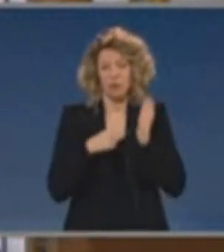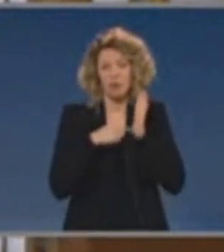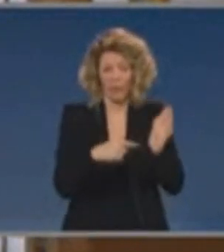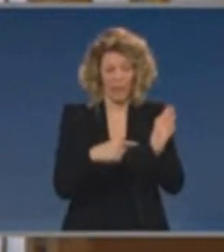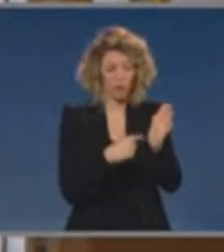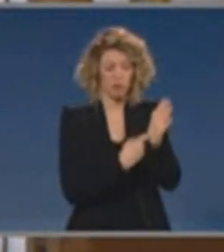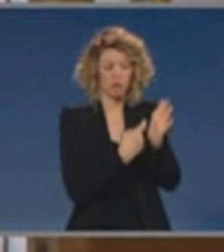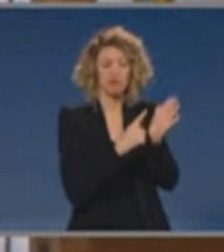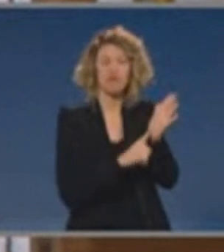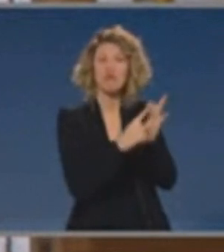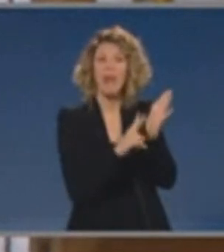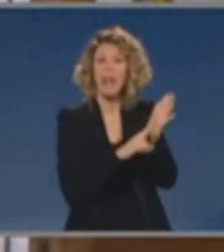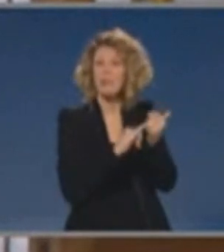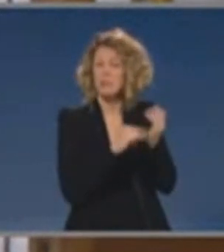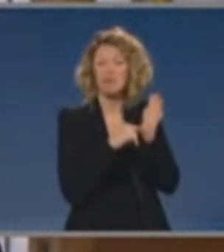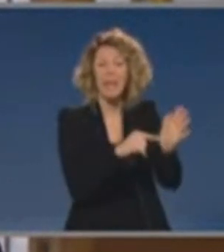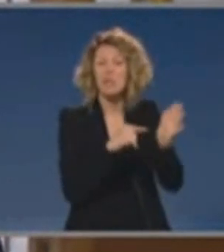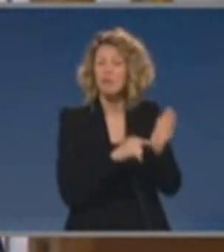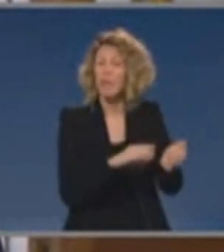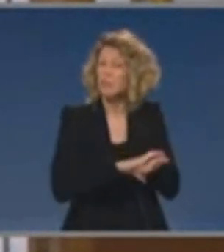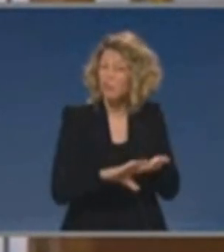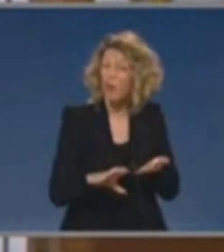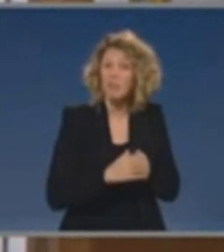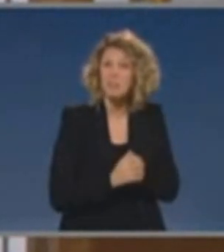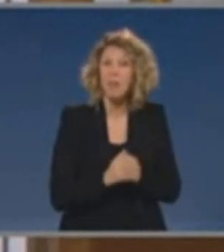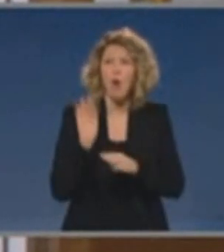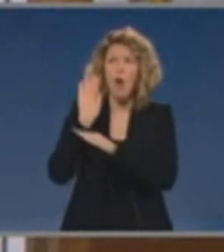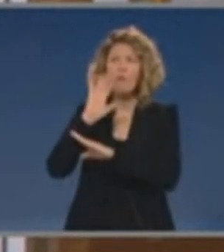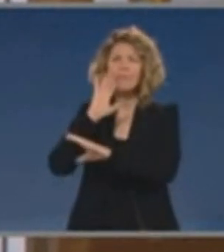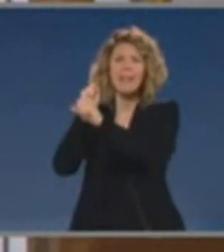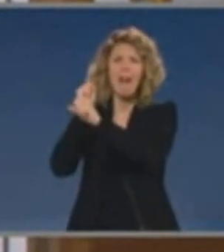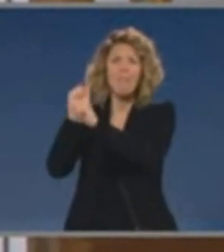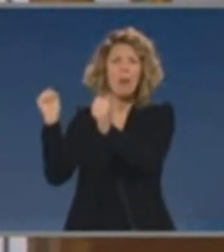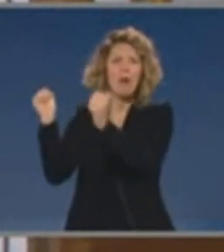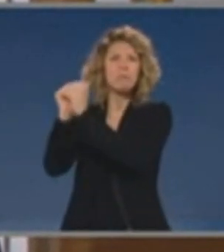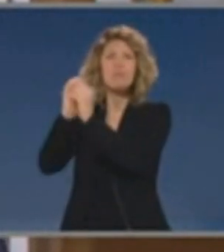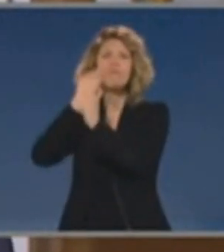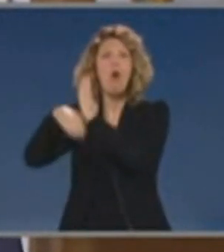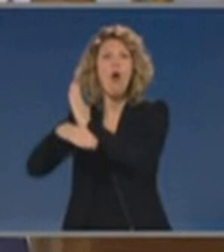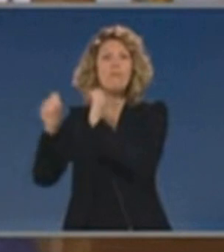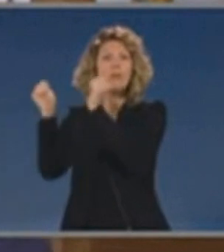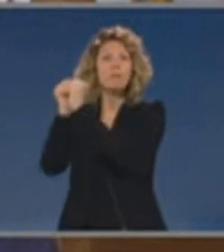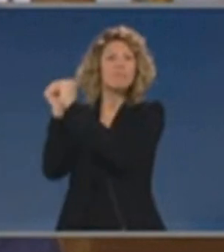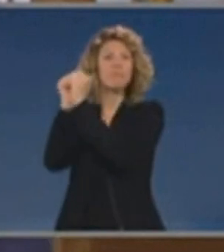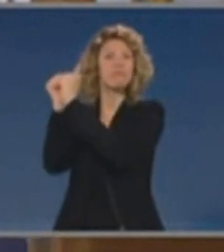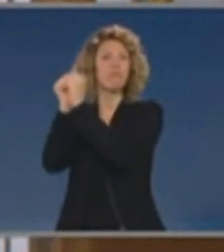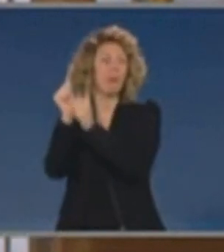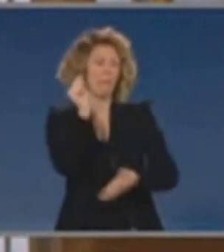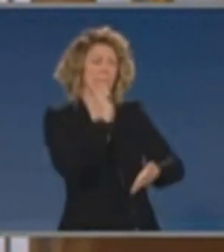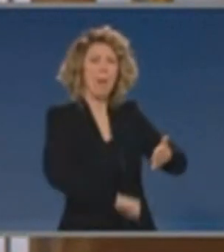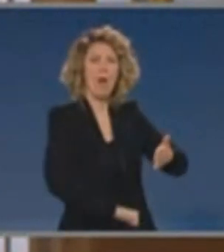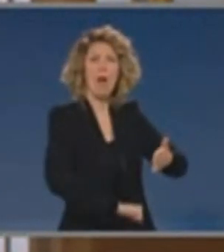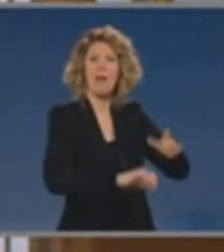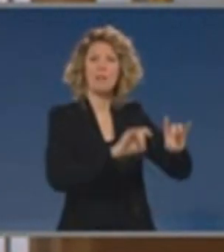being invested by such funds where foreign governments, through their entities, are partnering with private capital, and where